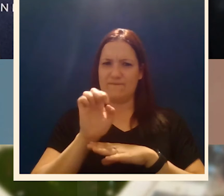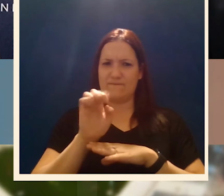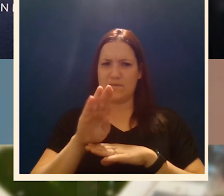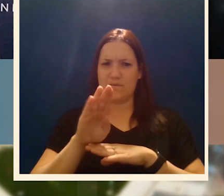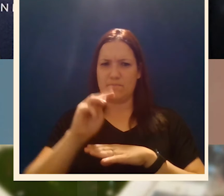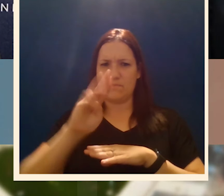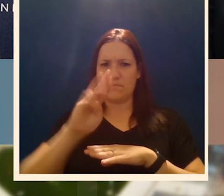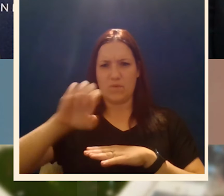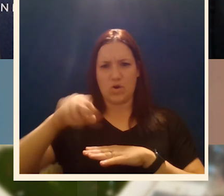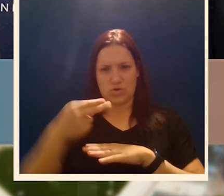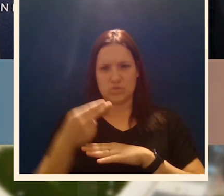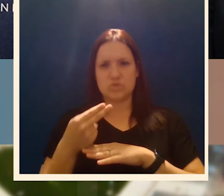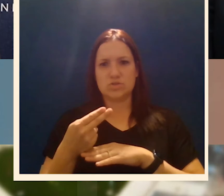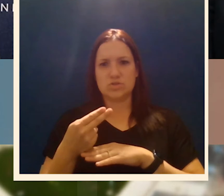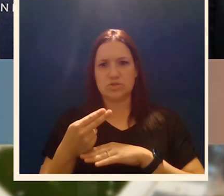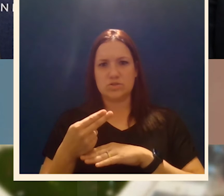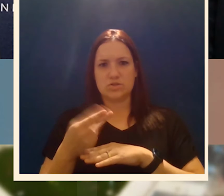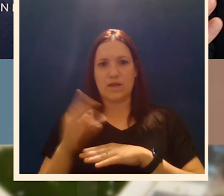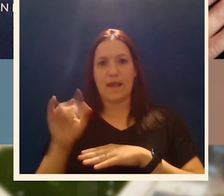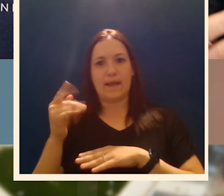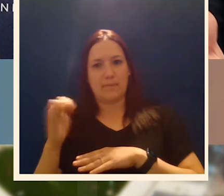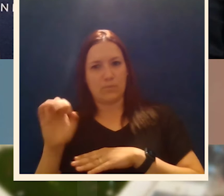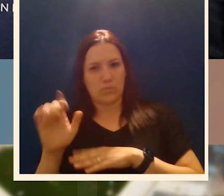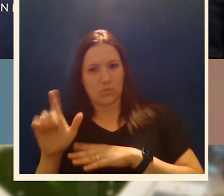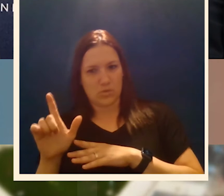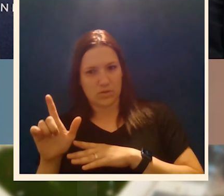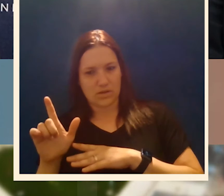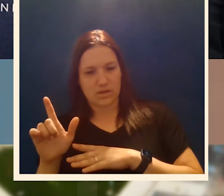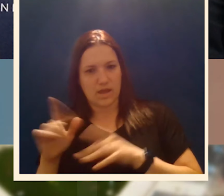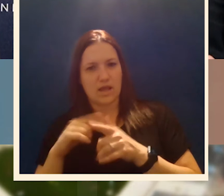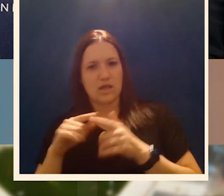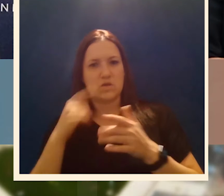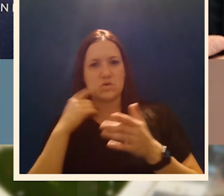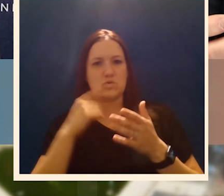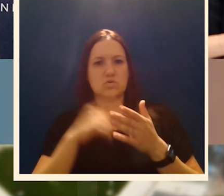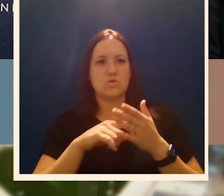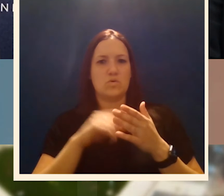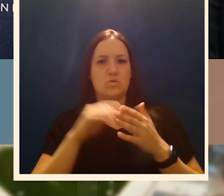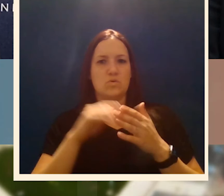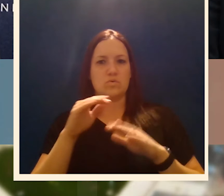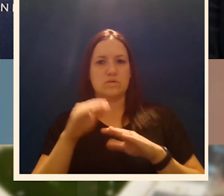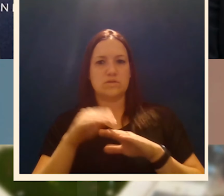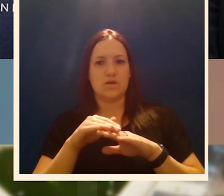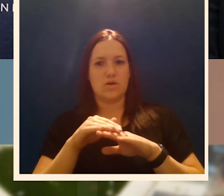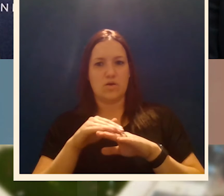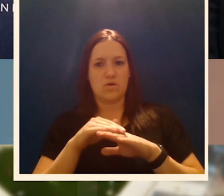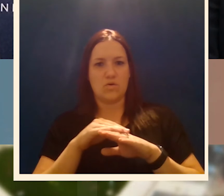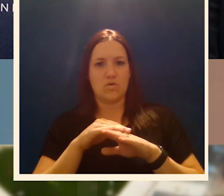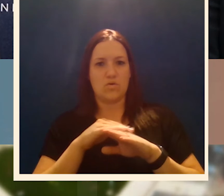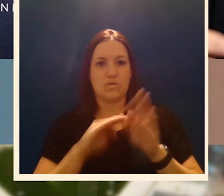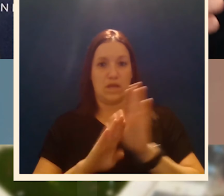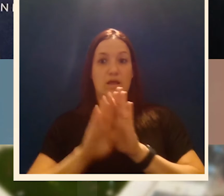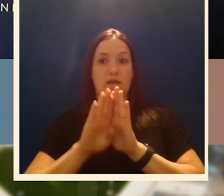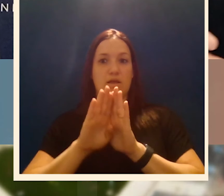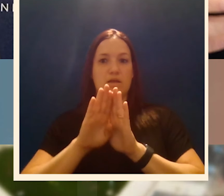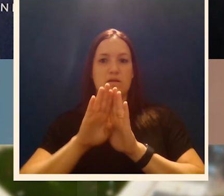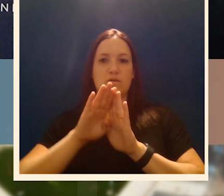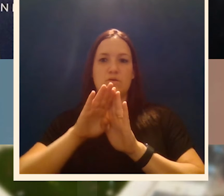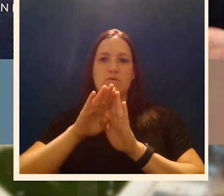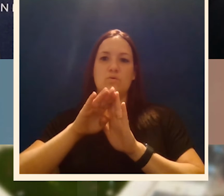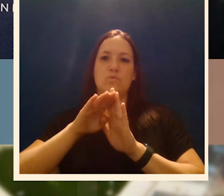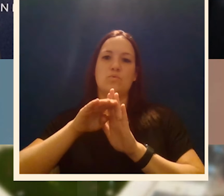March, even into April, and then we started seeing it subside. We started moving down into, we were running